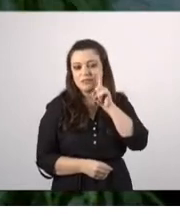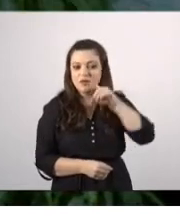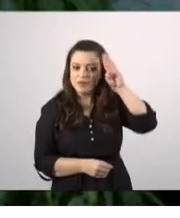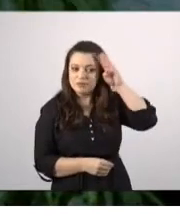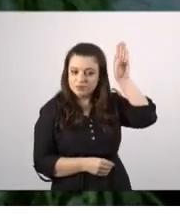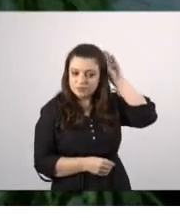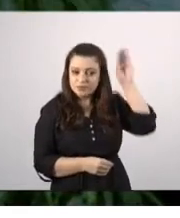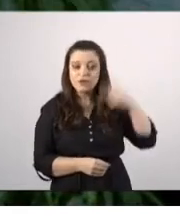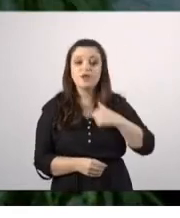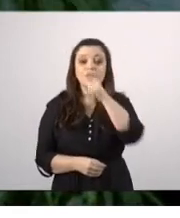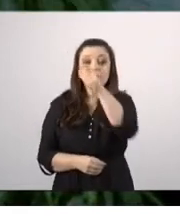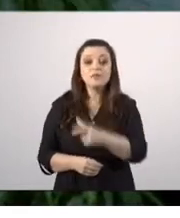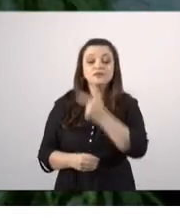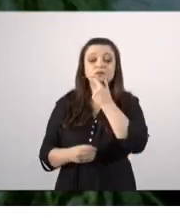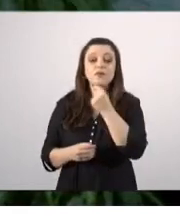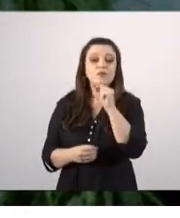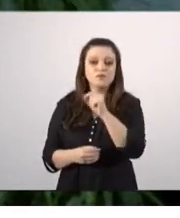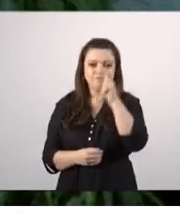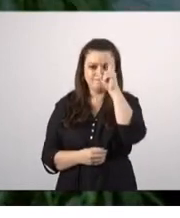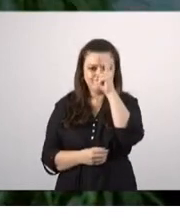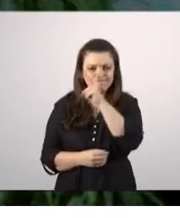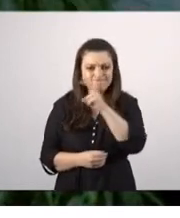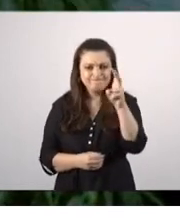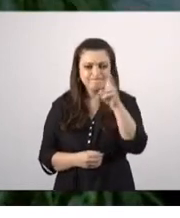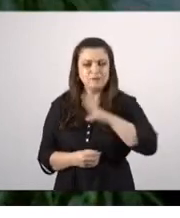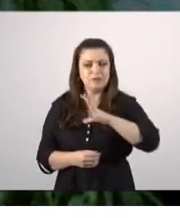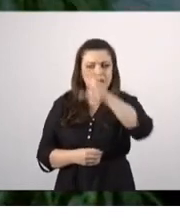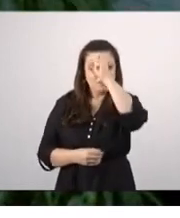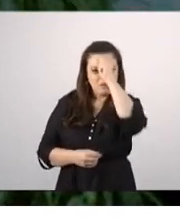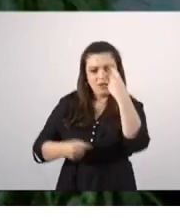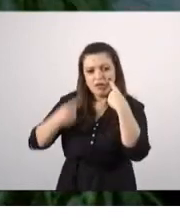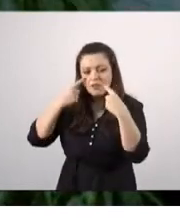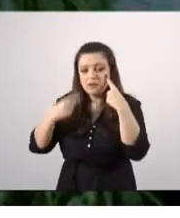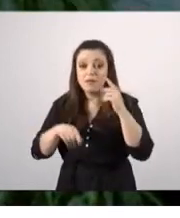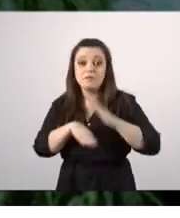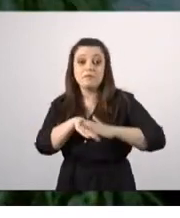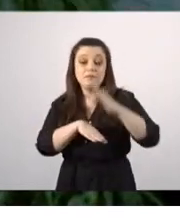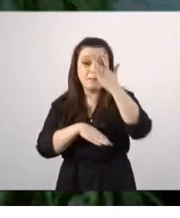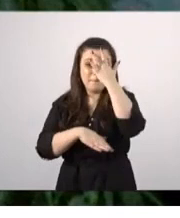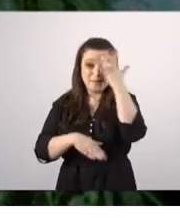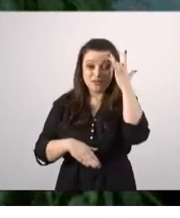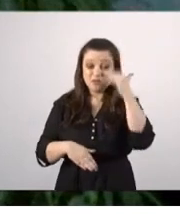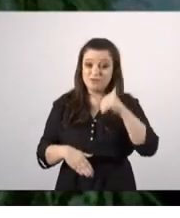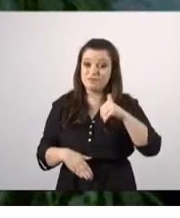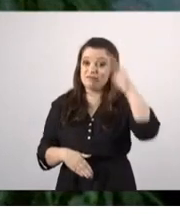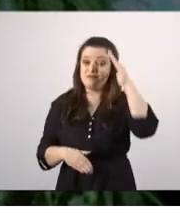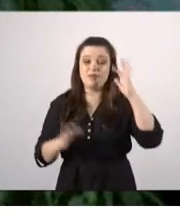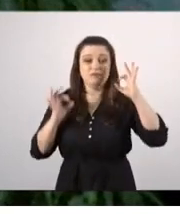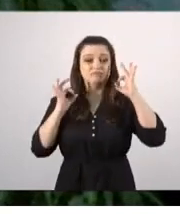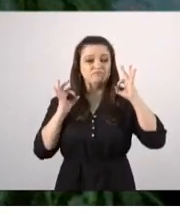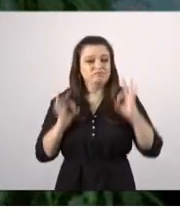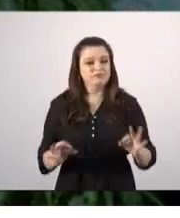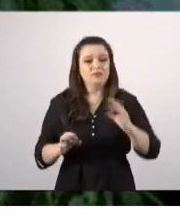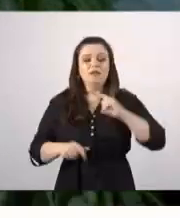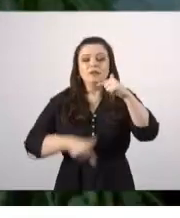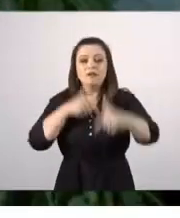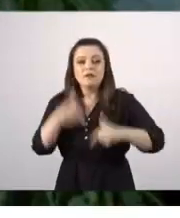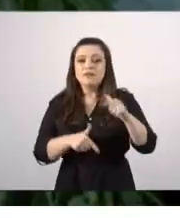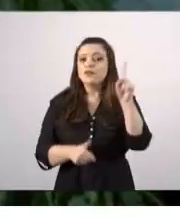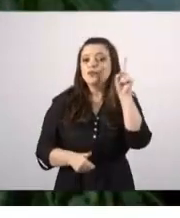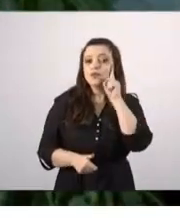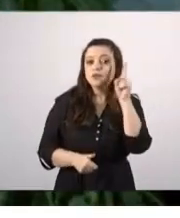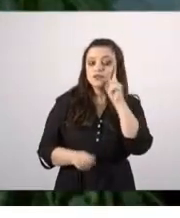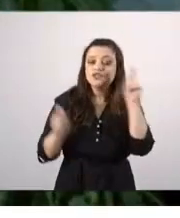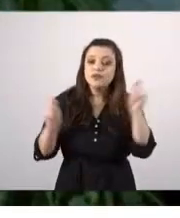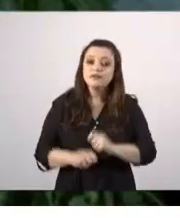man of intelligence, of learning, and most of all, a person of great decency who works every day to